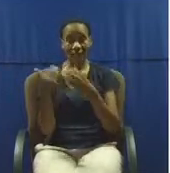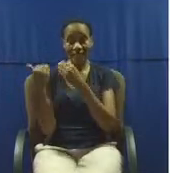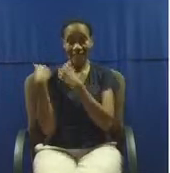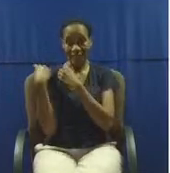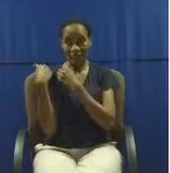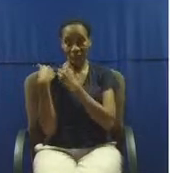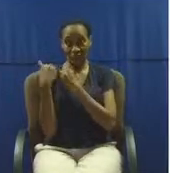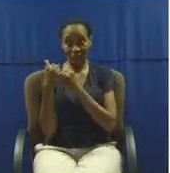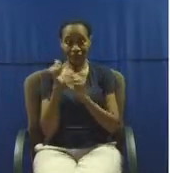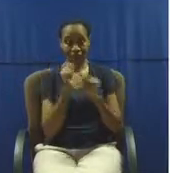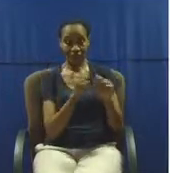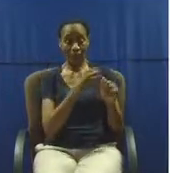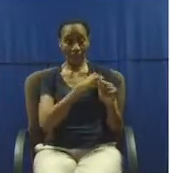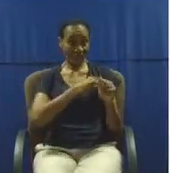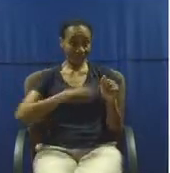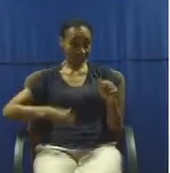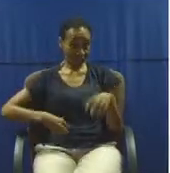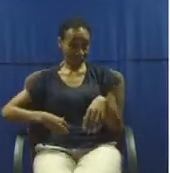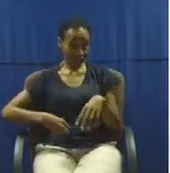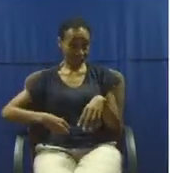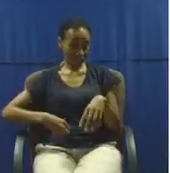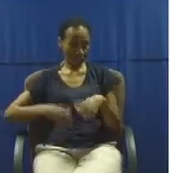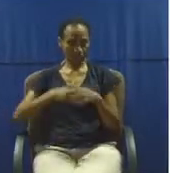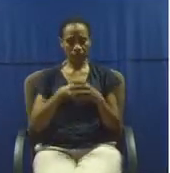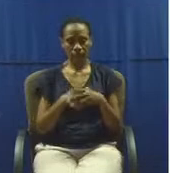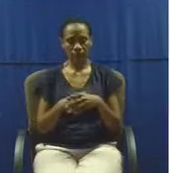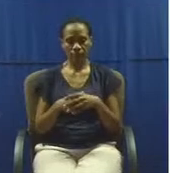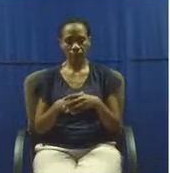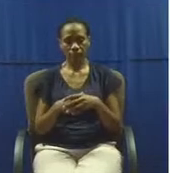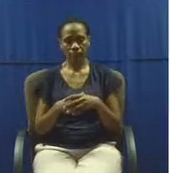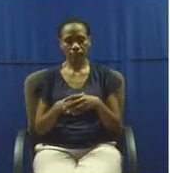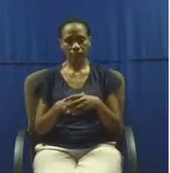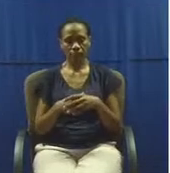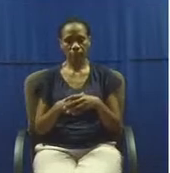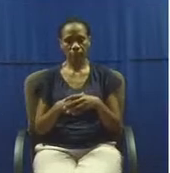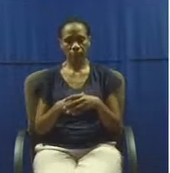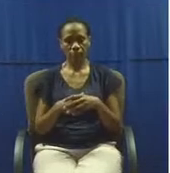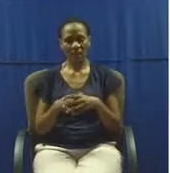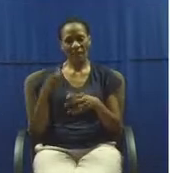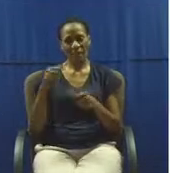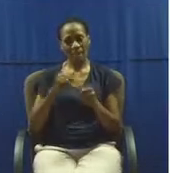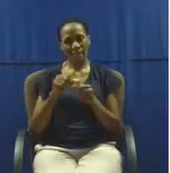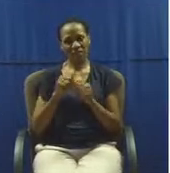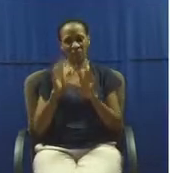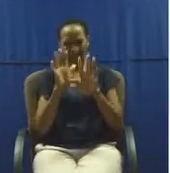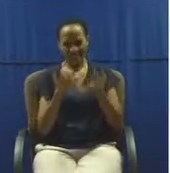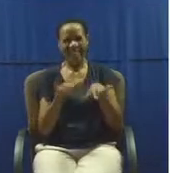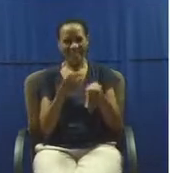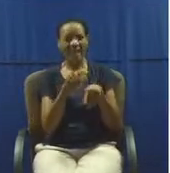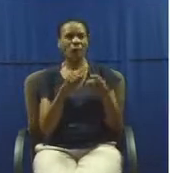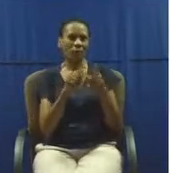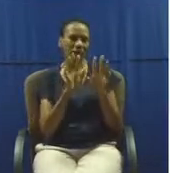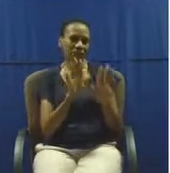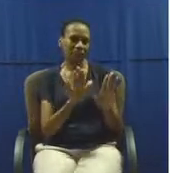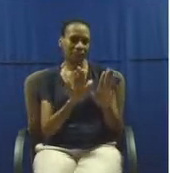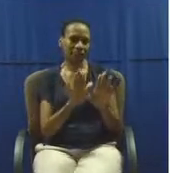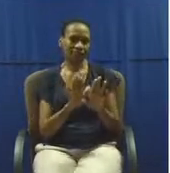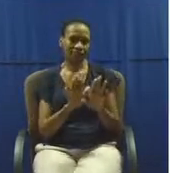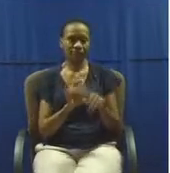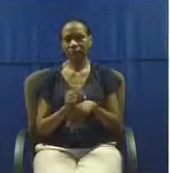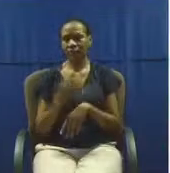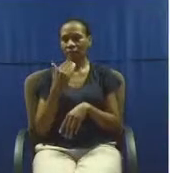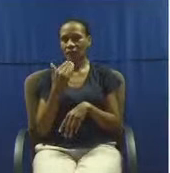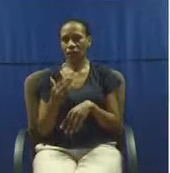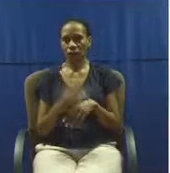president's prerogative, and I think it's best left there. Thank you very much.